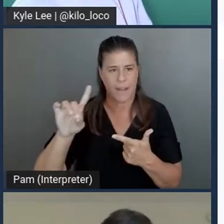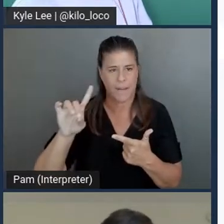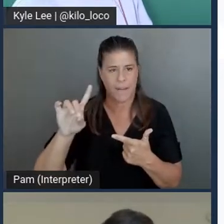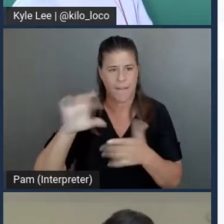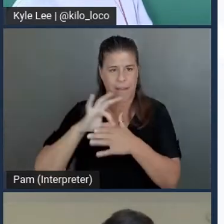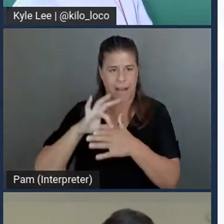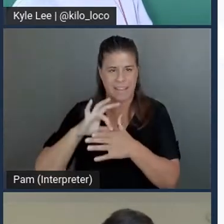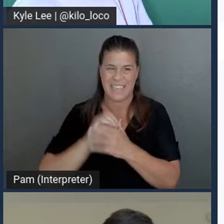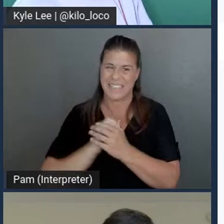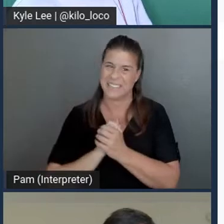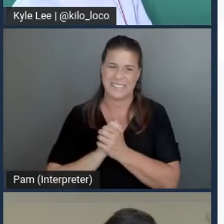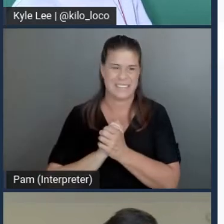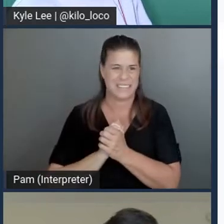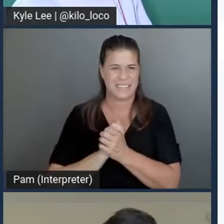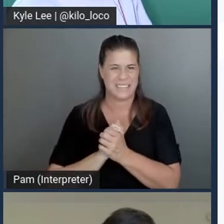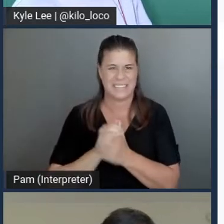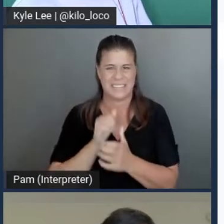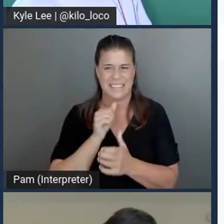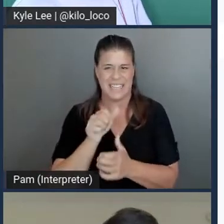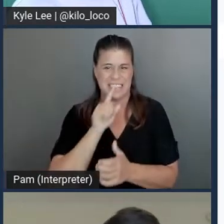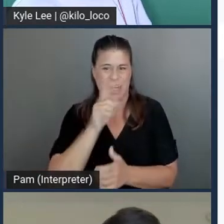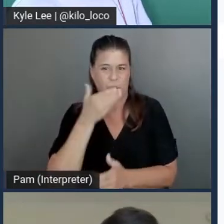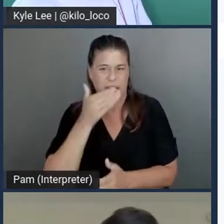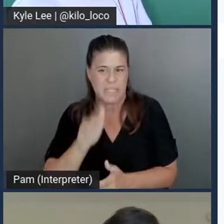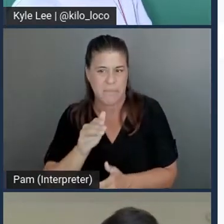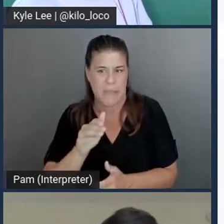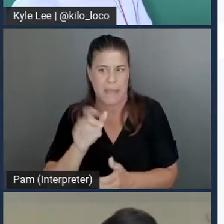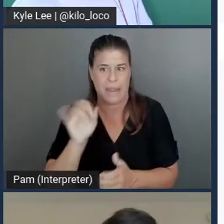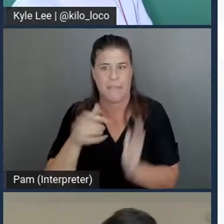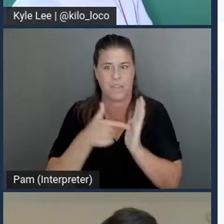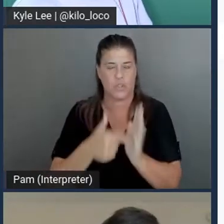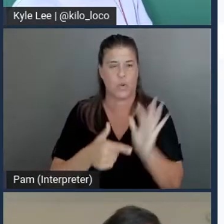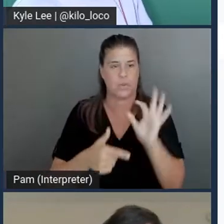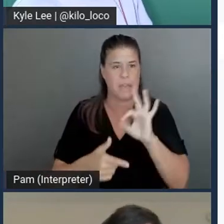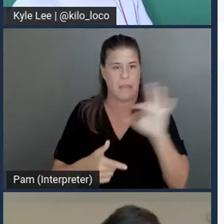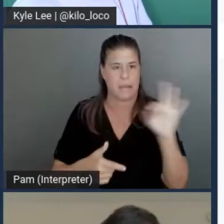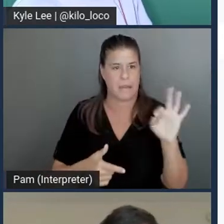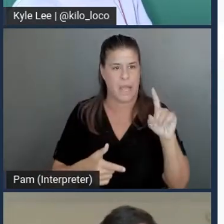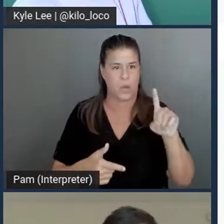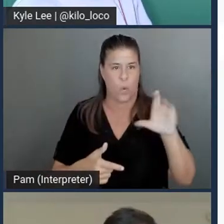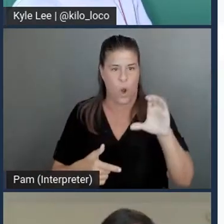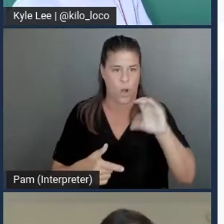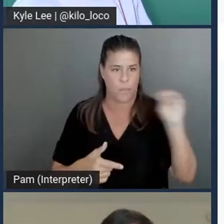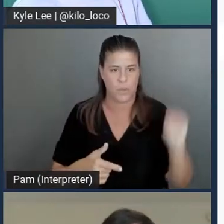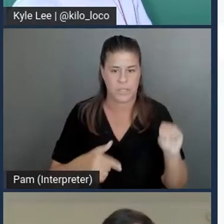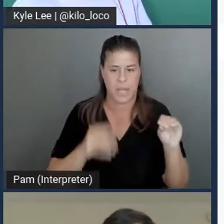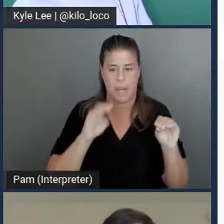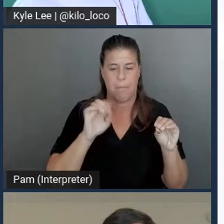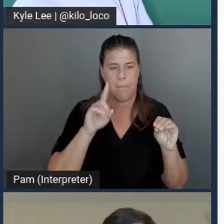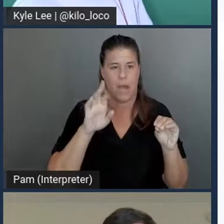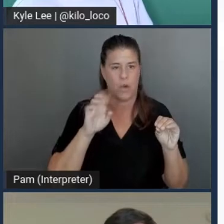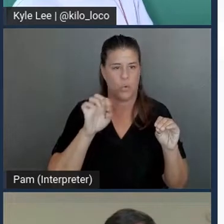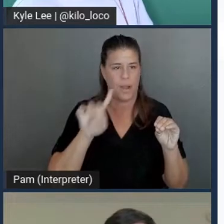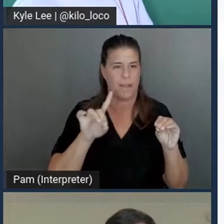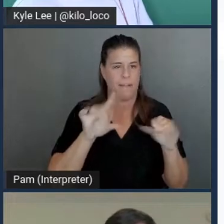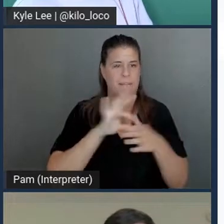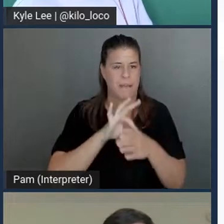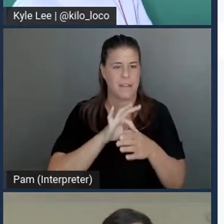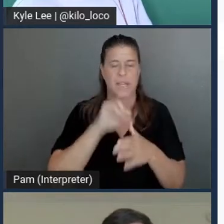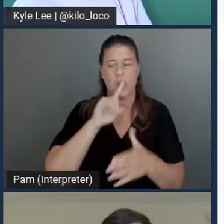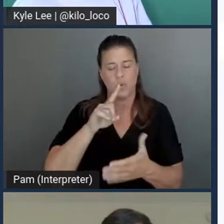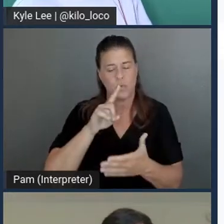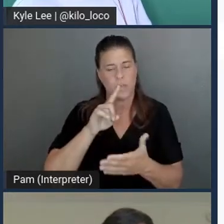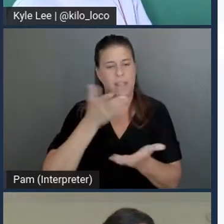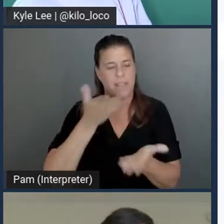as potentially bad as if it's 99 or 100% moderated content. So it's really designed to help